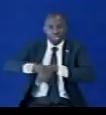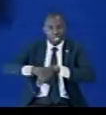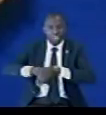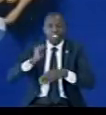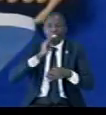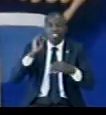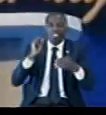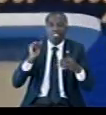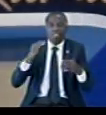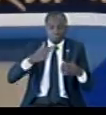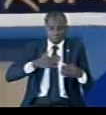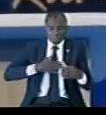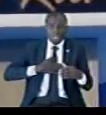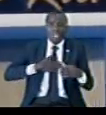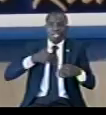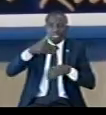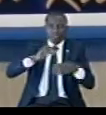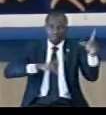my night.